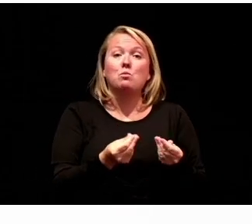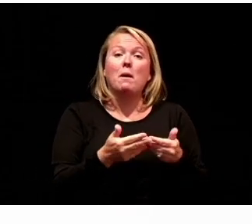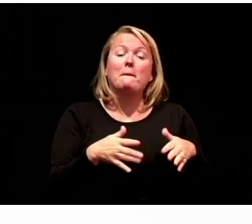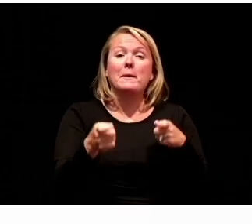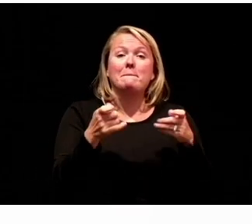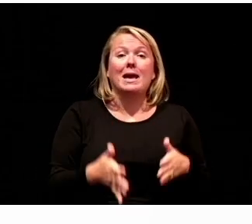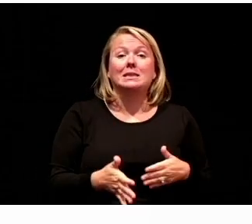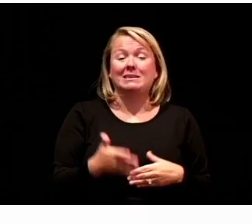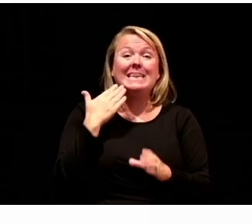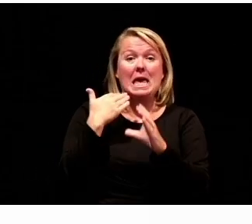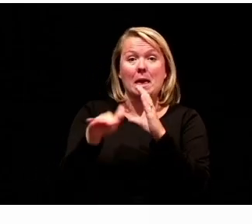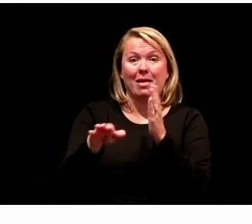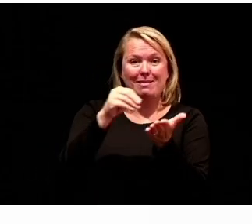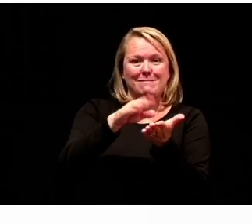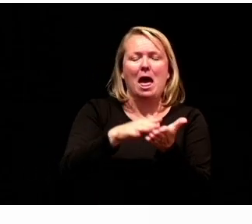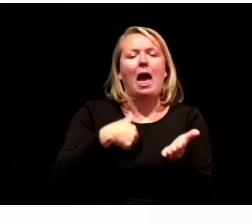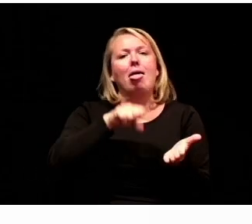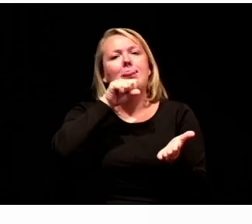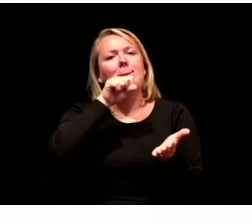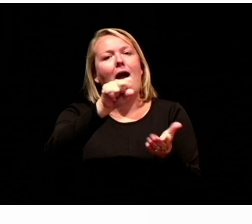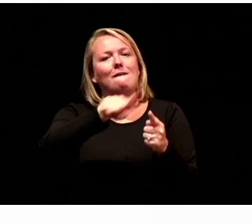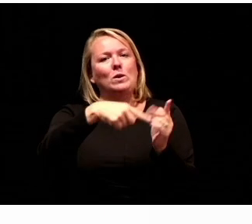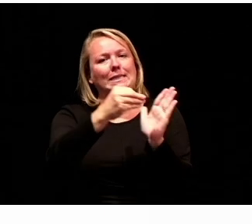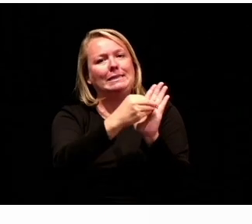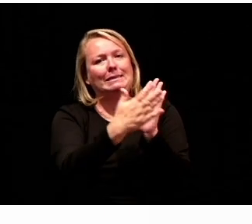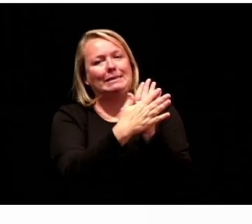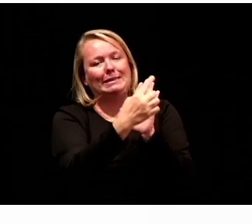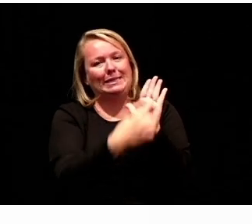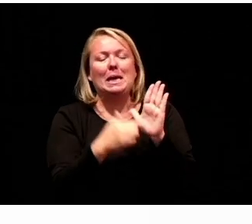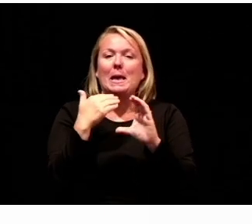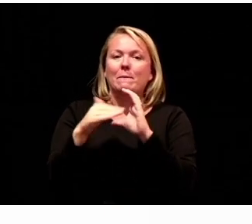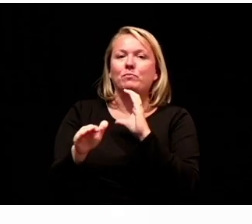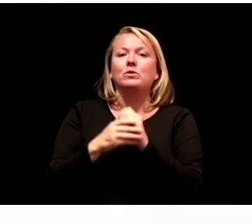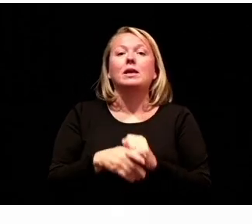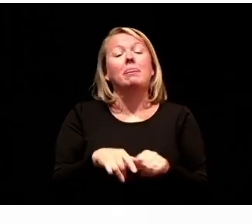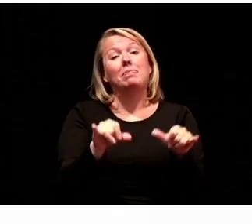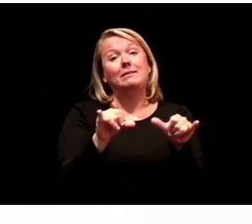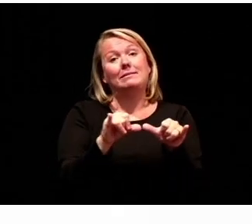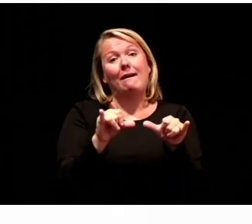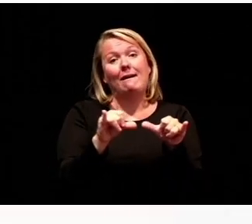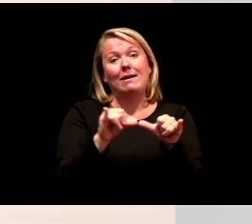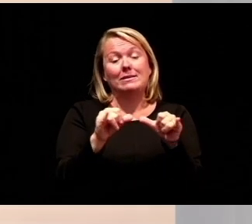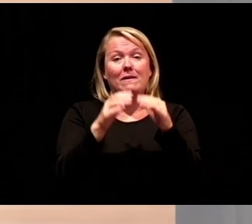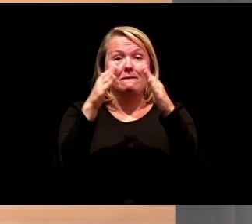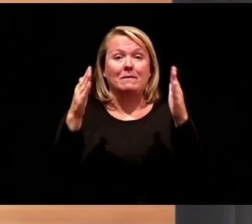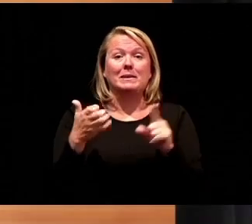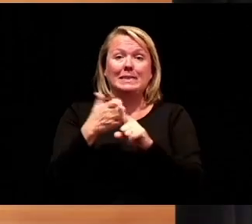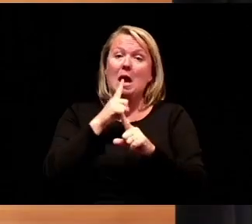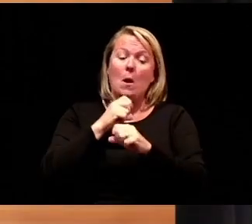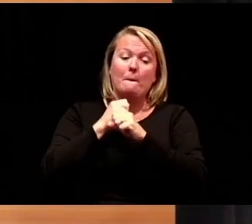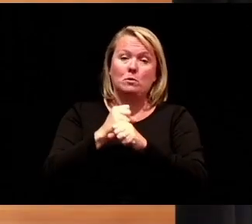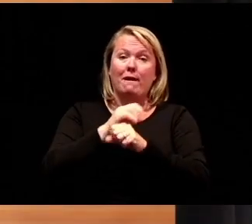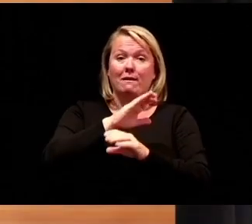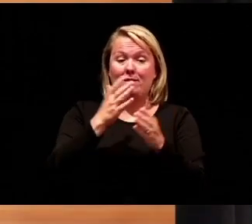5 people. And now this is a family of 6, soon to be 7, so they were told, no, you can't do this. Additionally, the resident agent who had been working